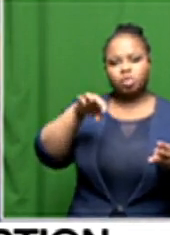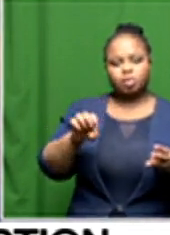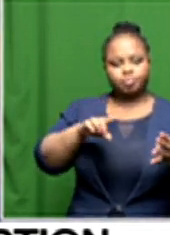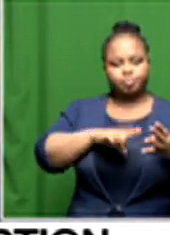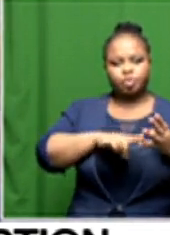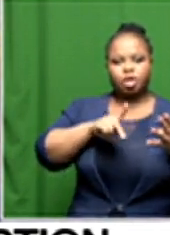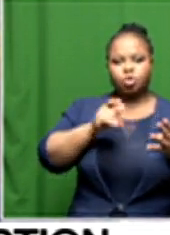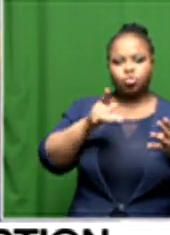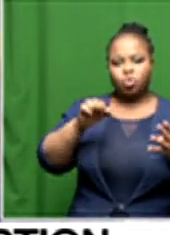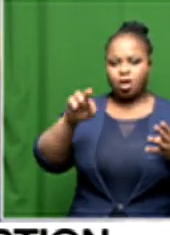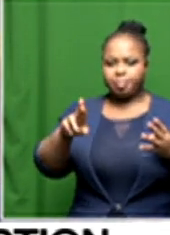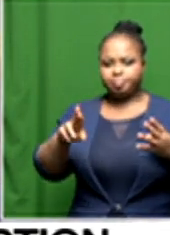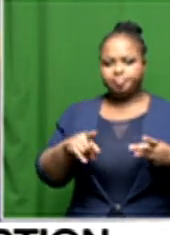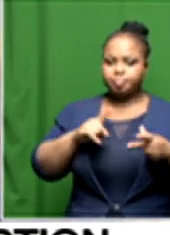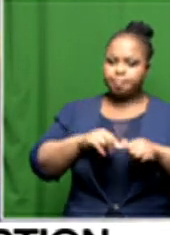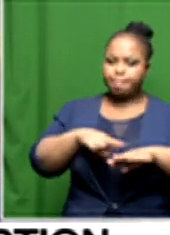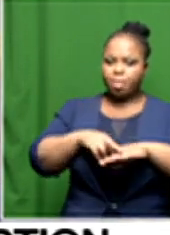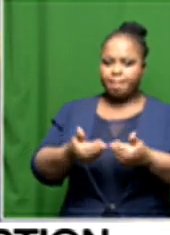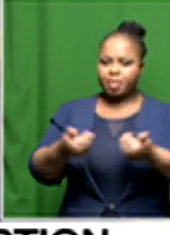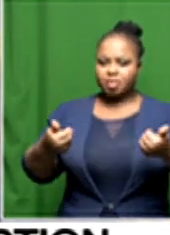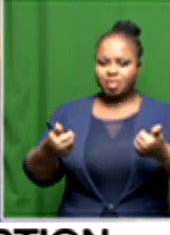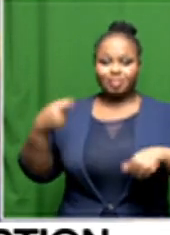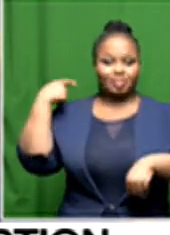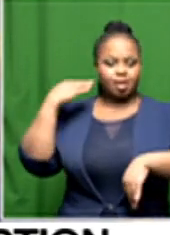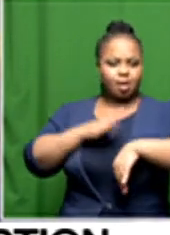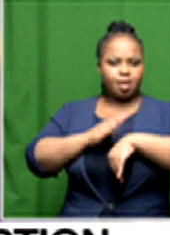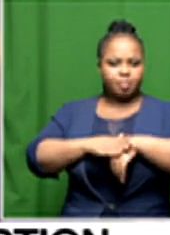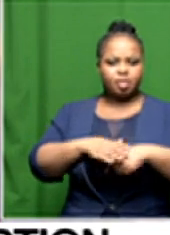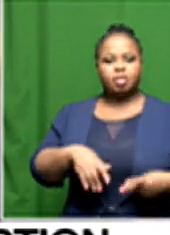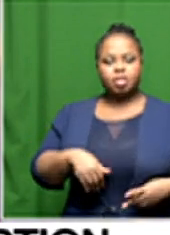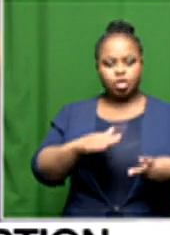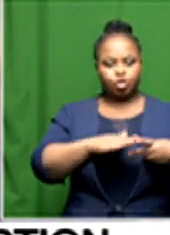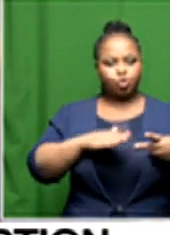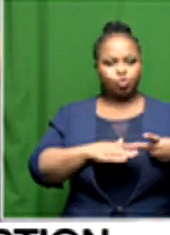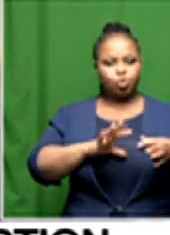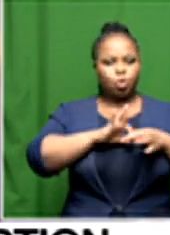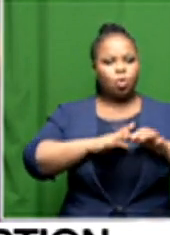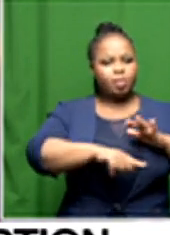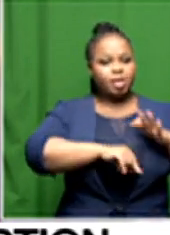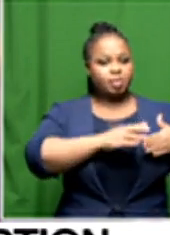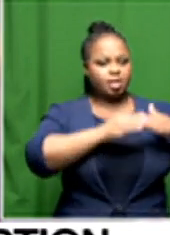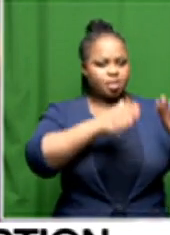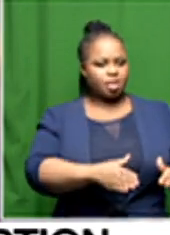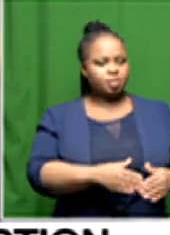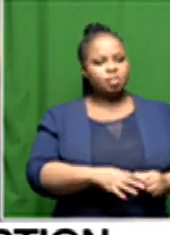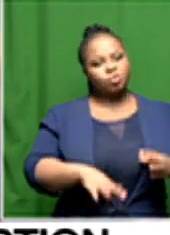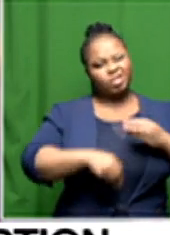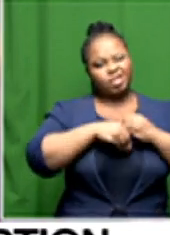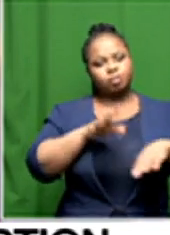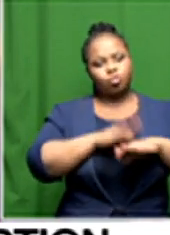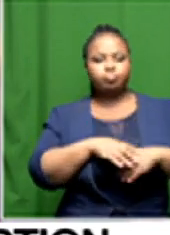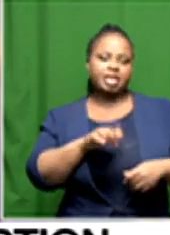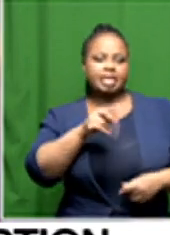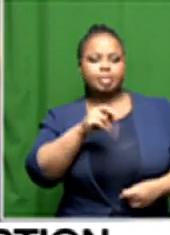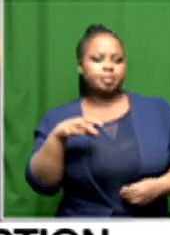we had a bunch from the apartheid era, and we had two homeland leaders. And then, of course, we ended with some